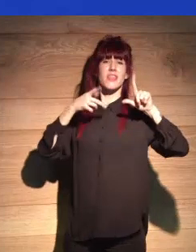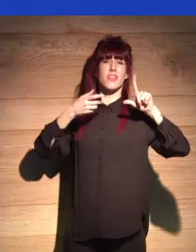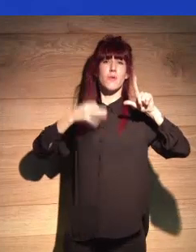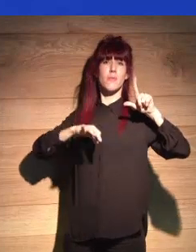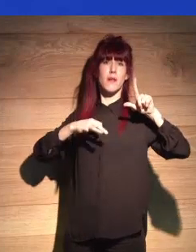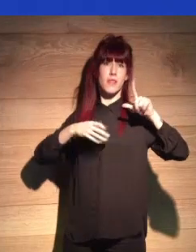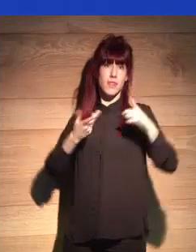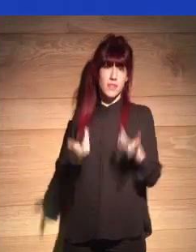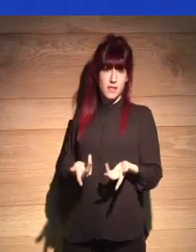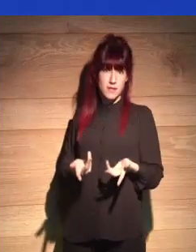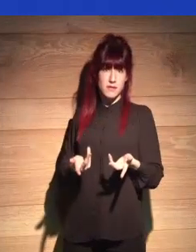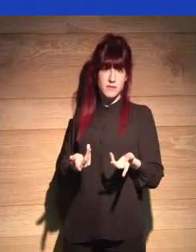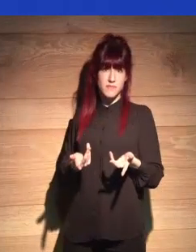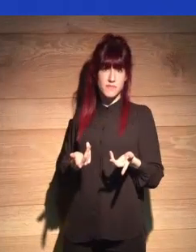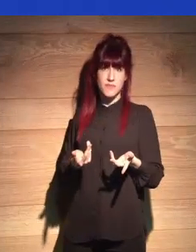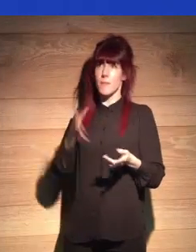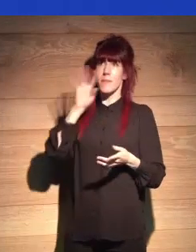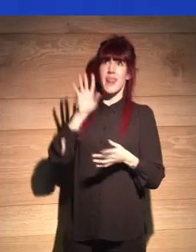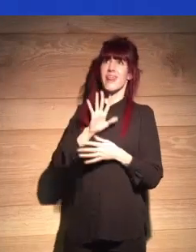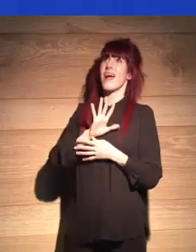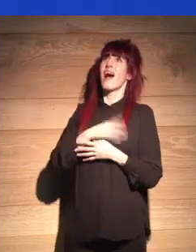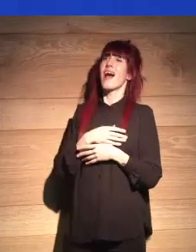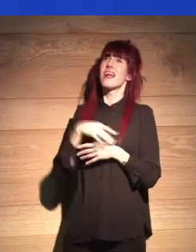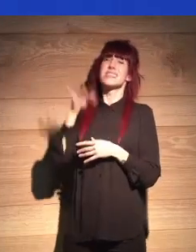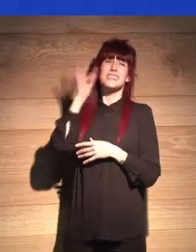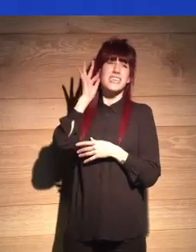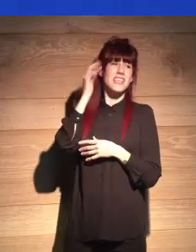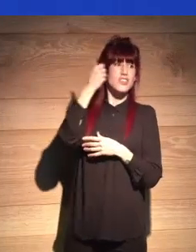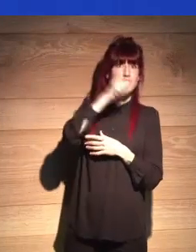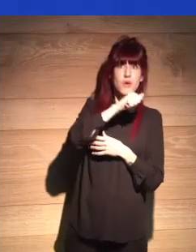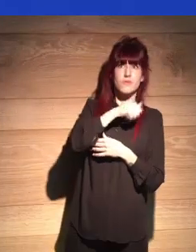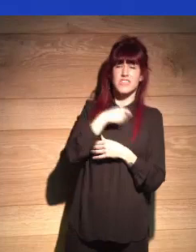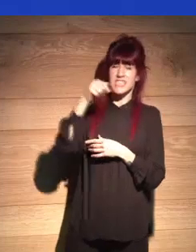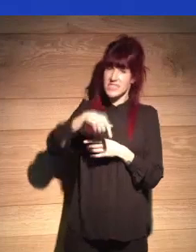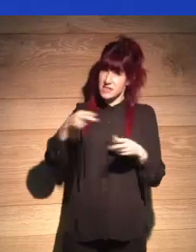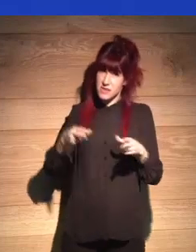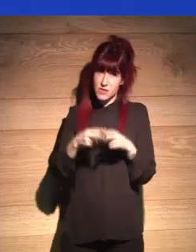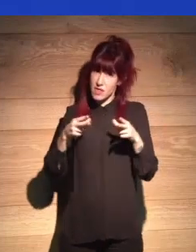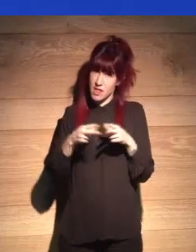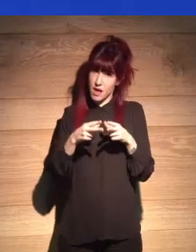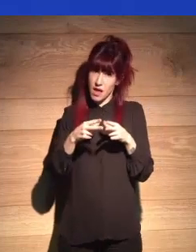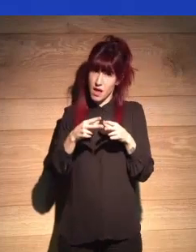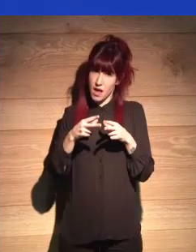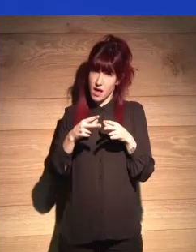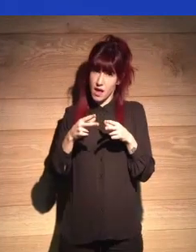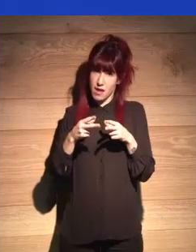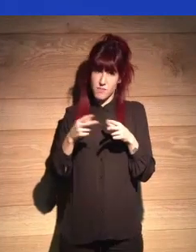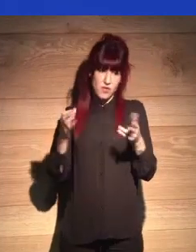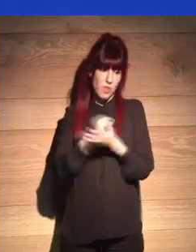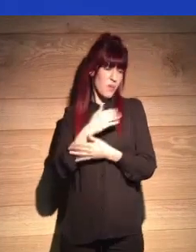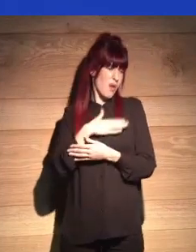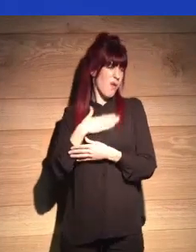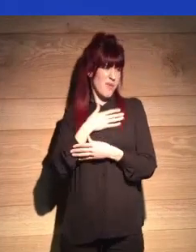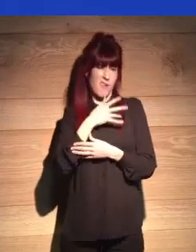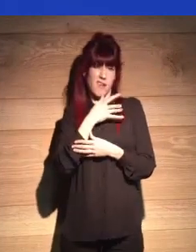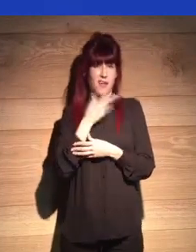image of normality. That for the girls and boys in this society right now,